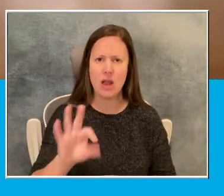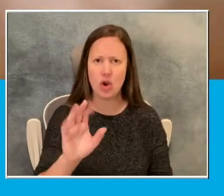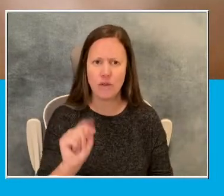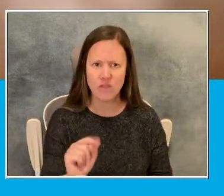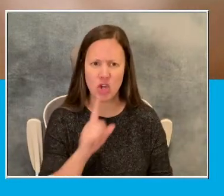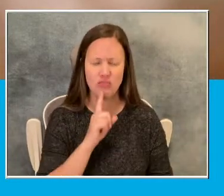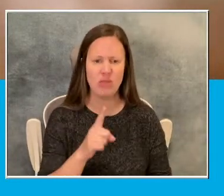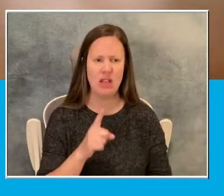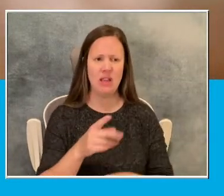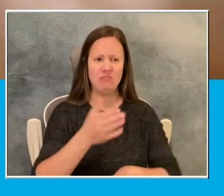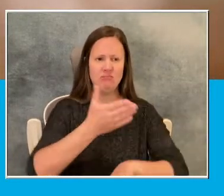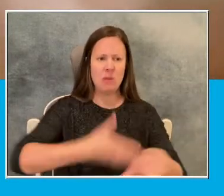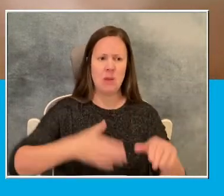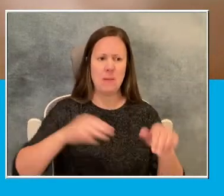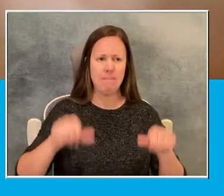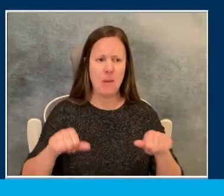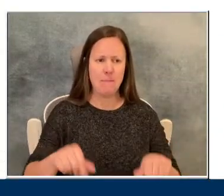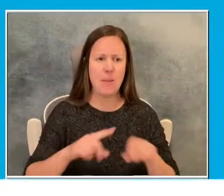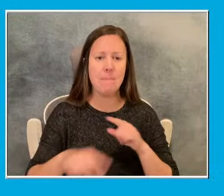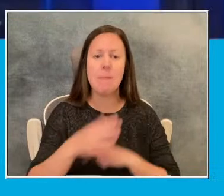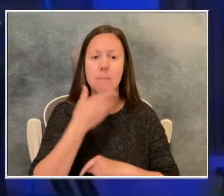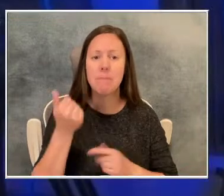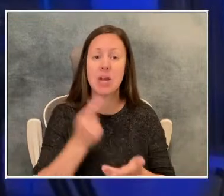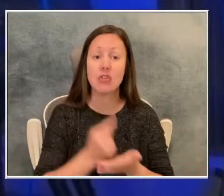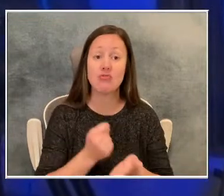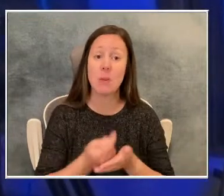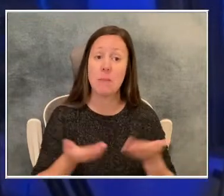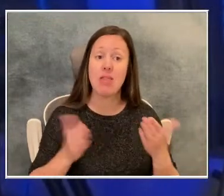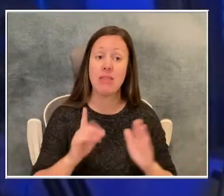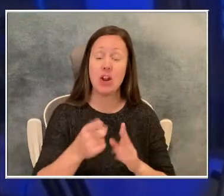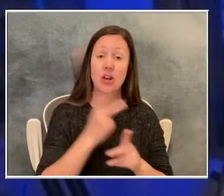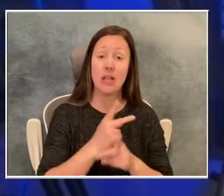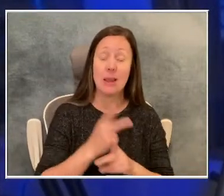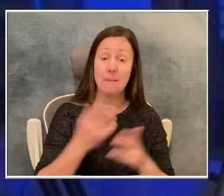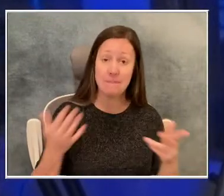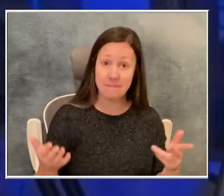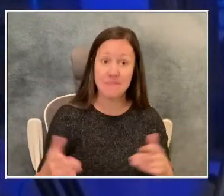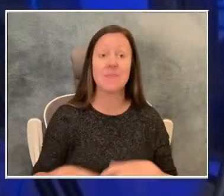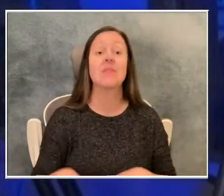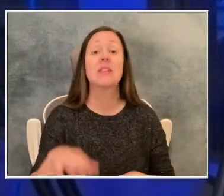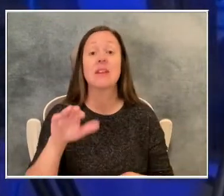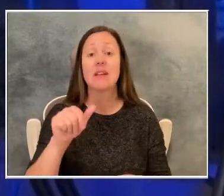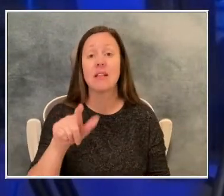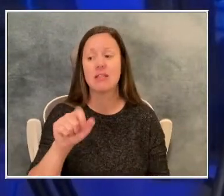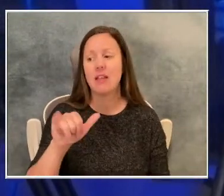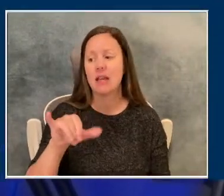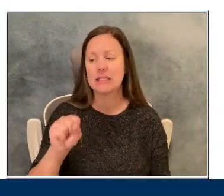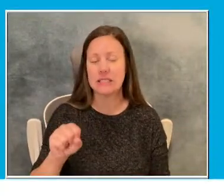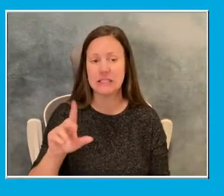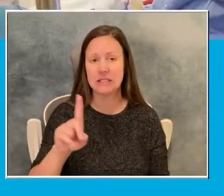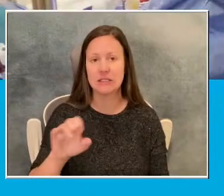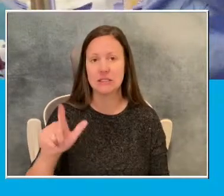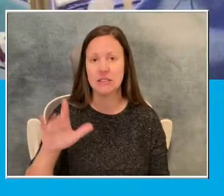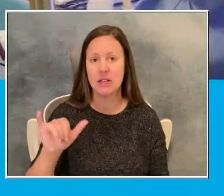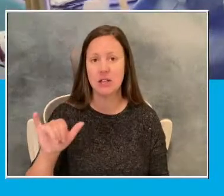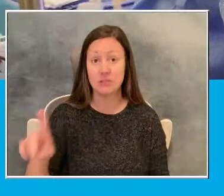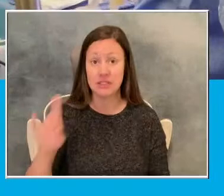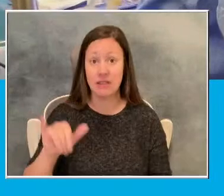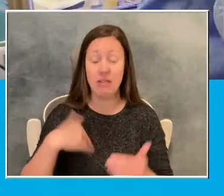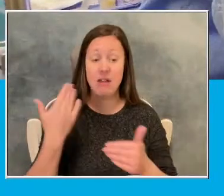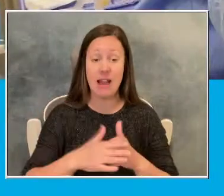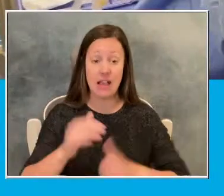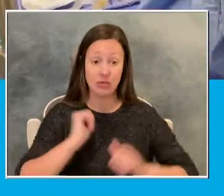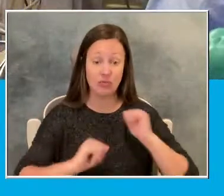better treatment let her keep her foot. I'm Alexis Del Cid. On the next Open Mics with Dr. Stites, the promise